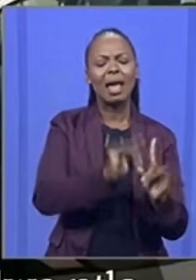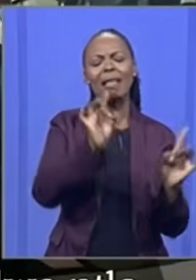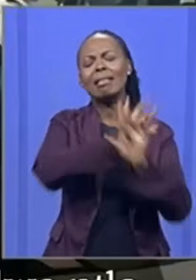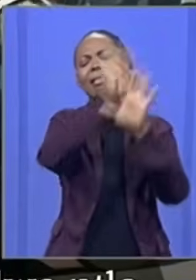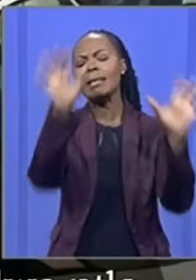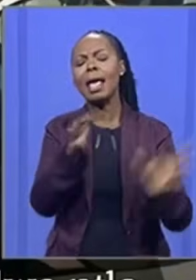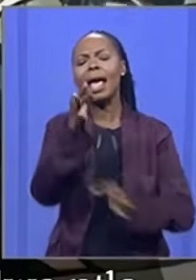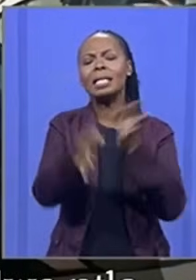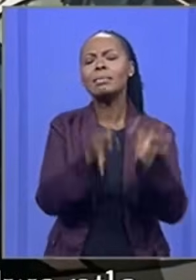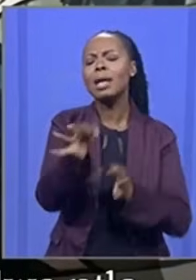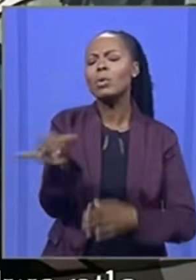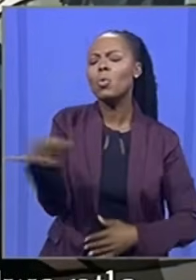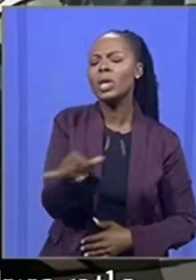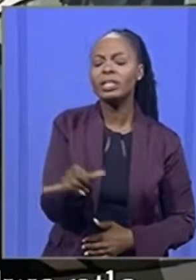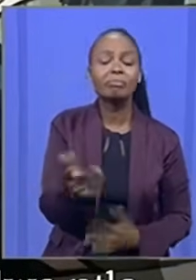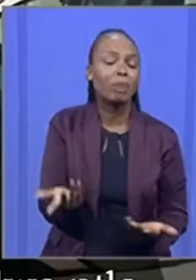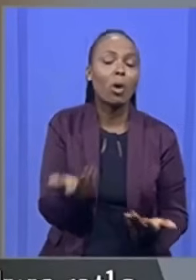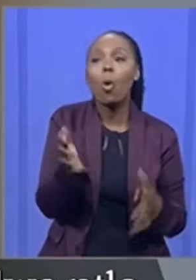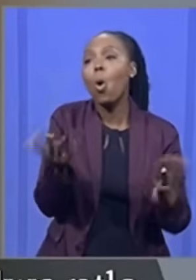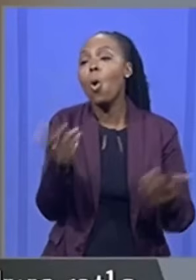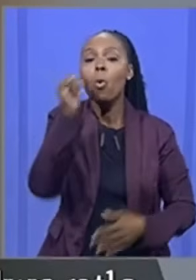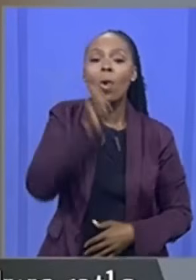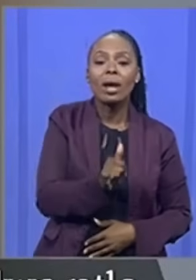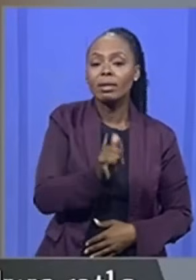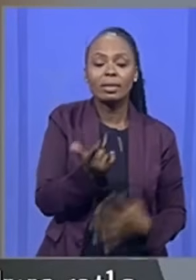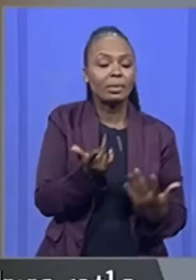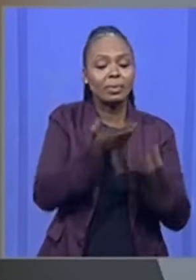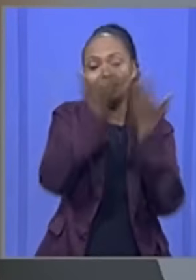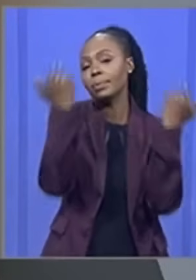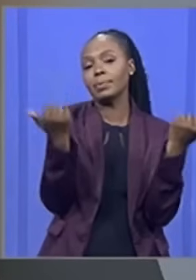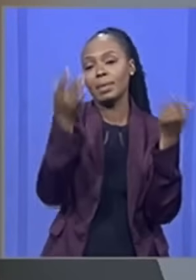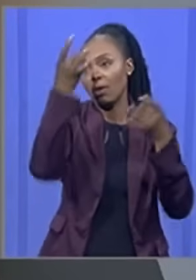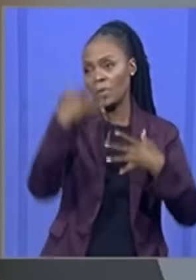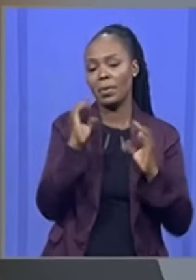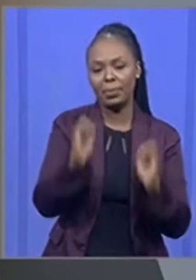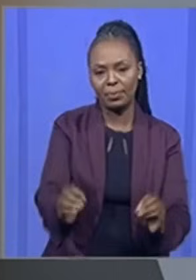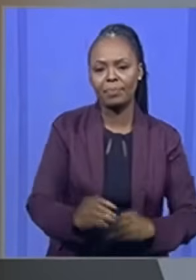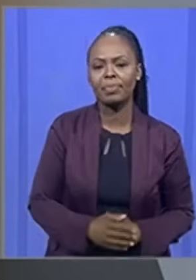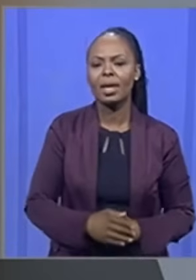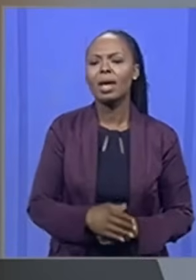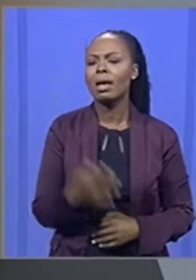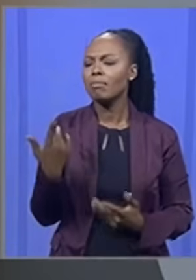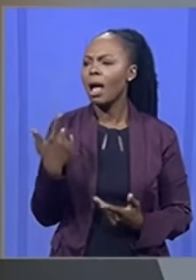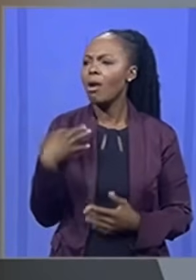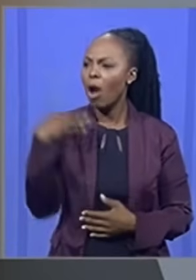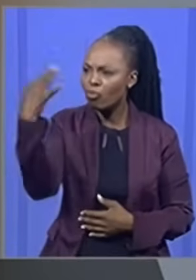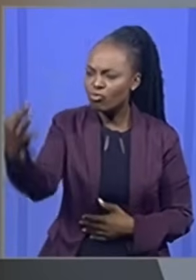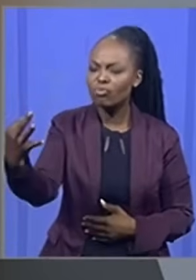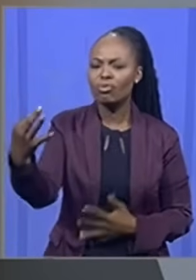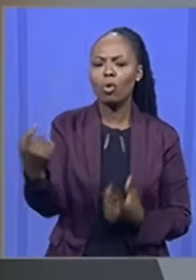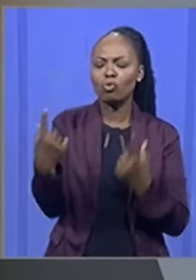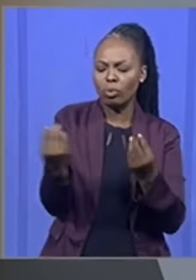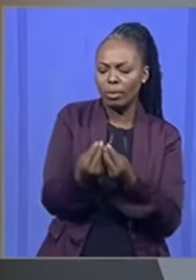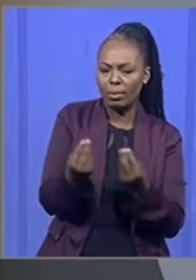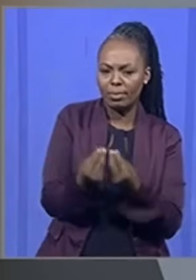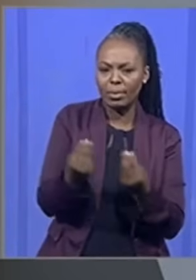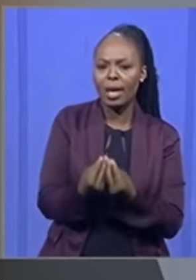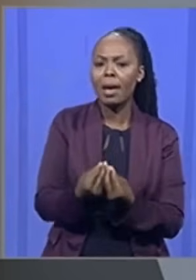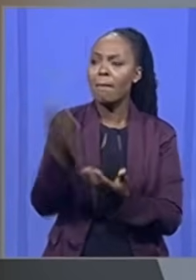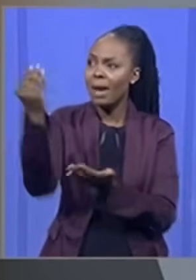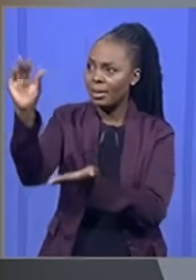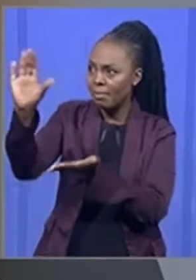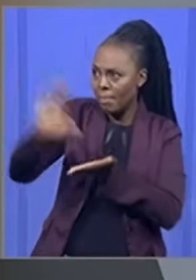gore seo se tla diragala leng. Re tsweletse pele re dirile dikopo tseo di maleba go bona gore neelwa matlole re